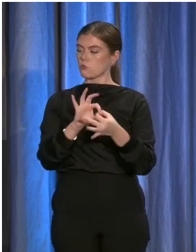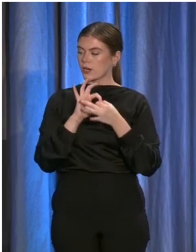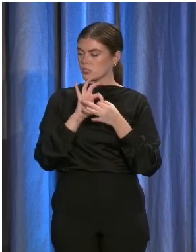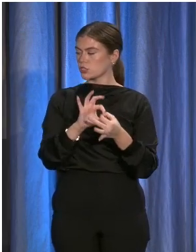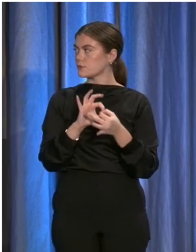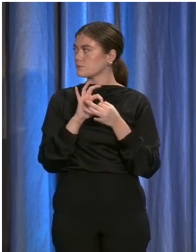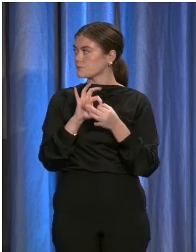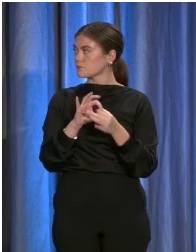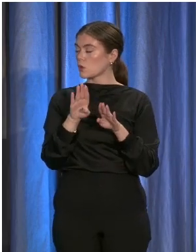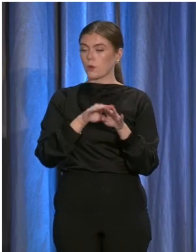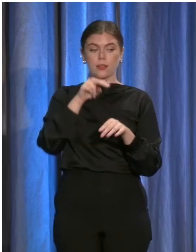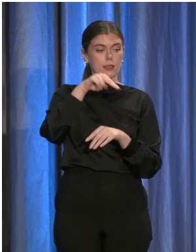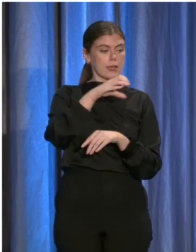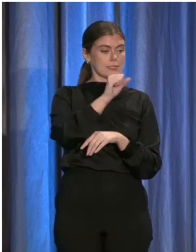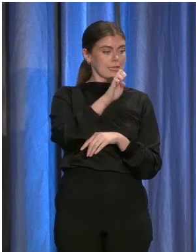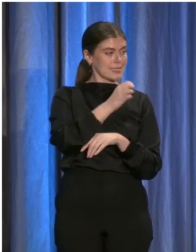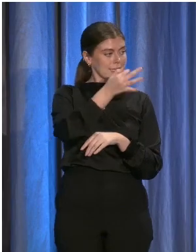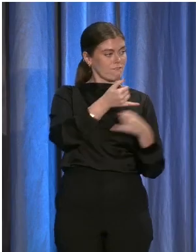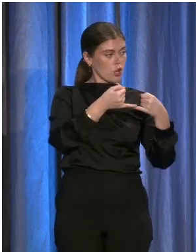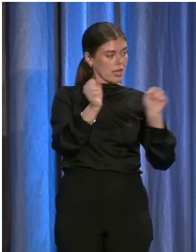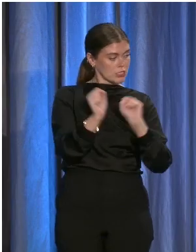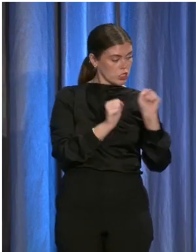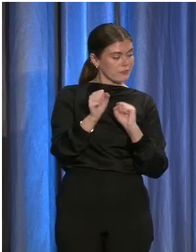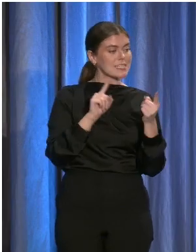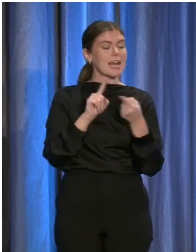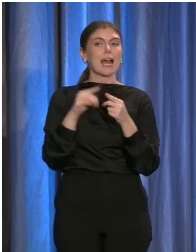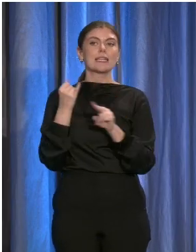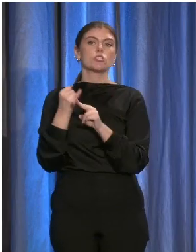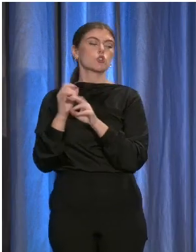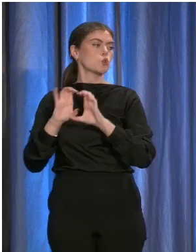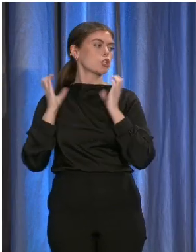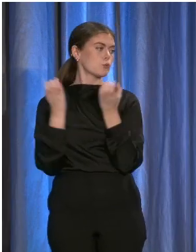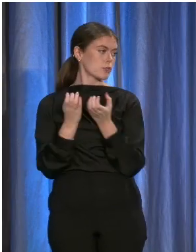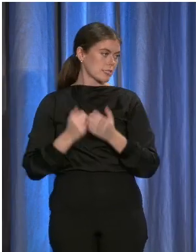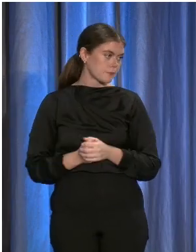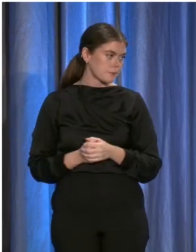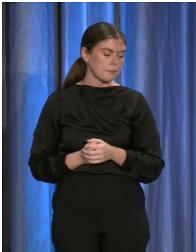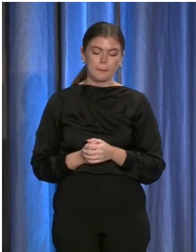collaboration between NCSE frontline services and that school community.